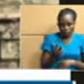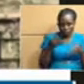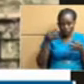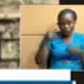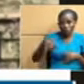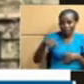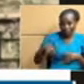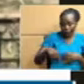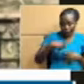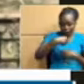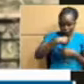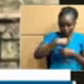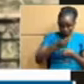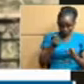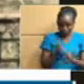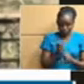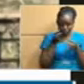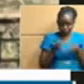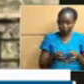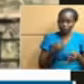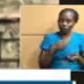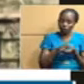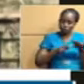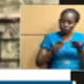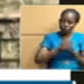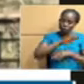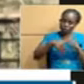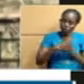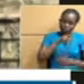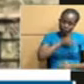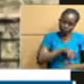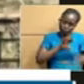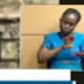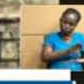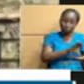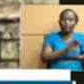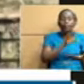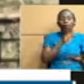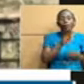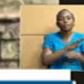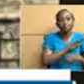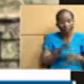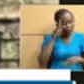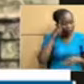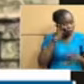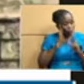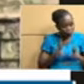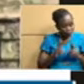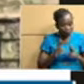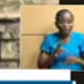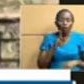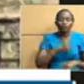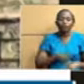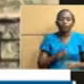a woman will put her entire profit into her business on the hope that this profit will bring